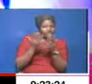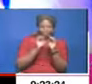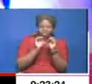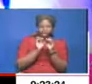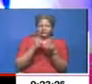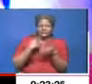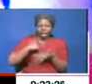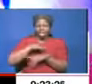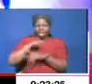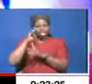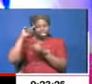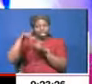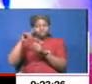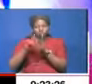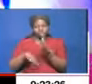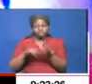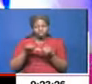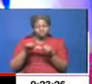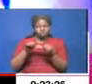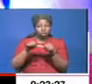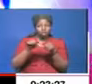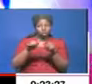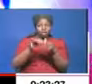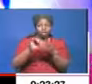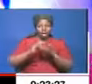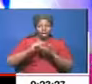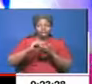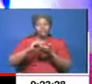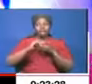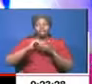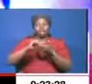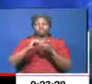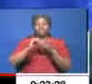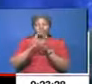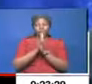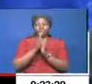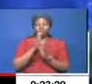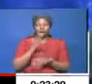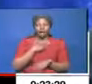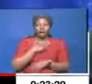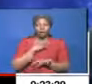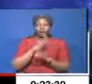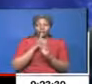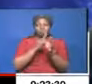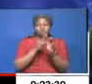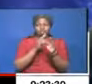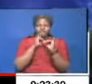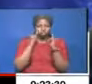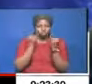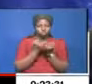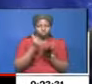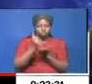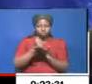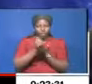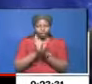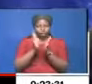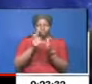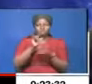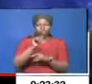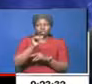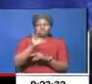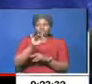We are looking at a continuous engagement with our reporting entities. Auditor General Nancy Gathungu says